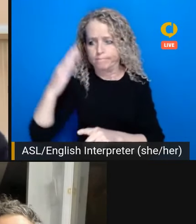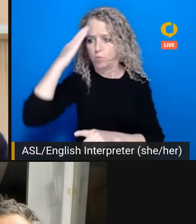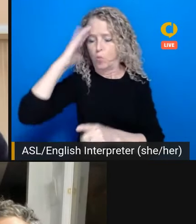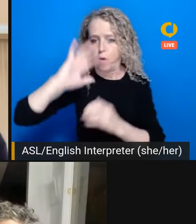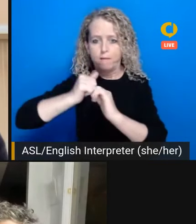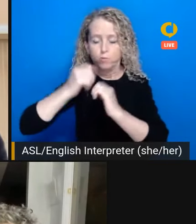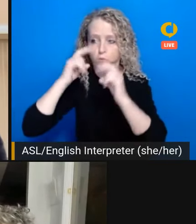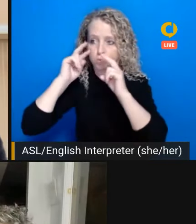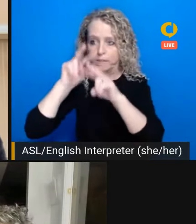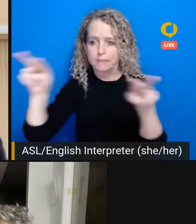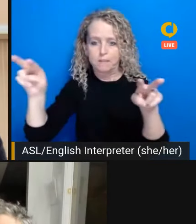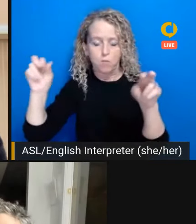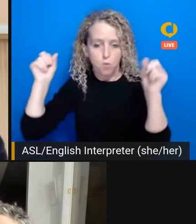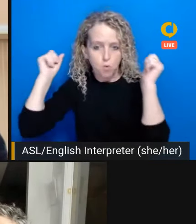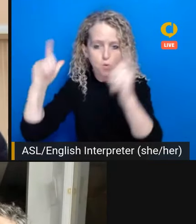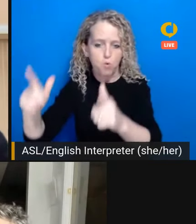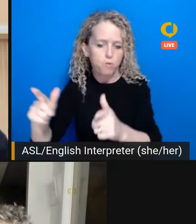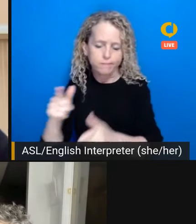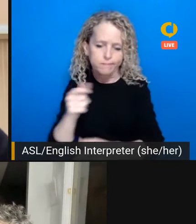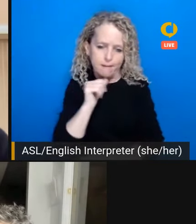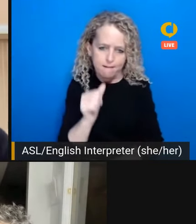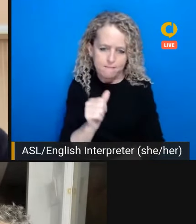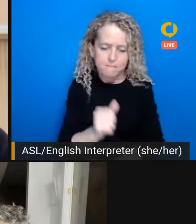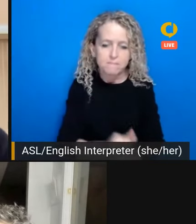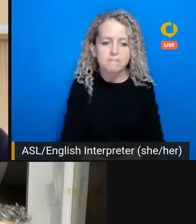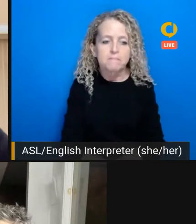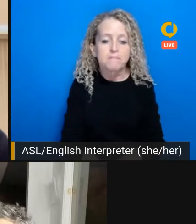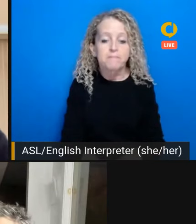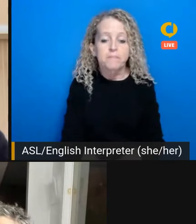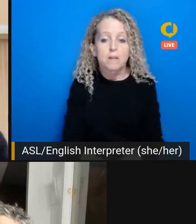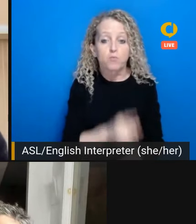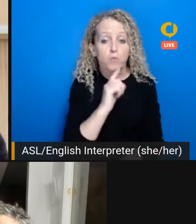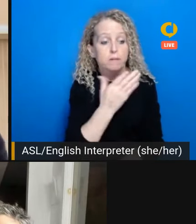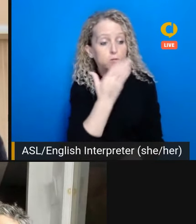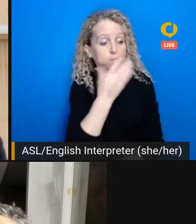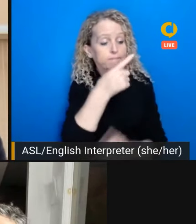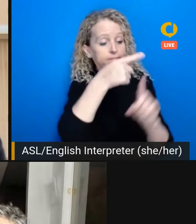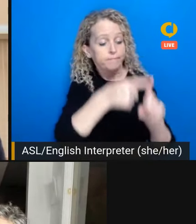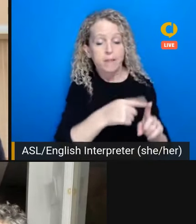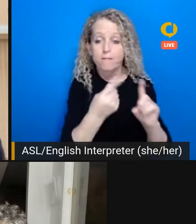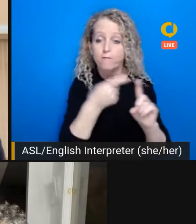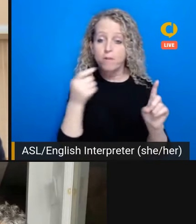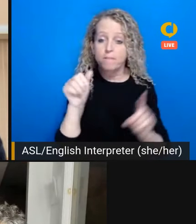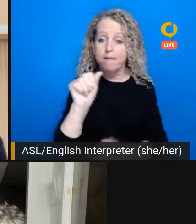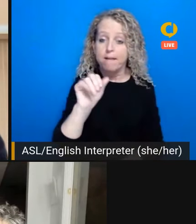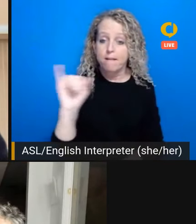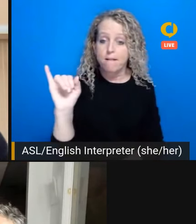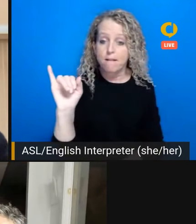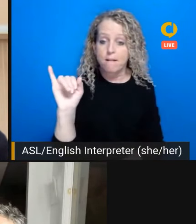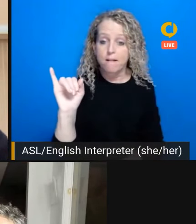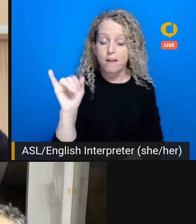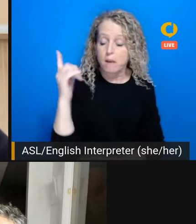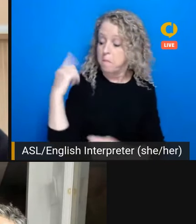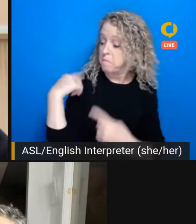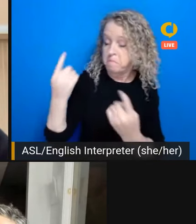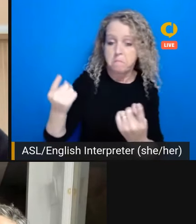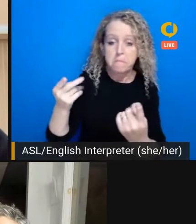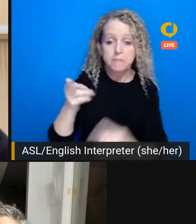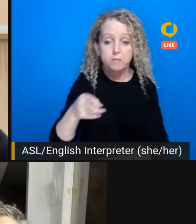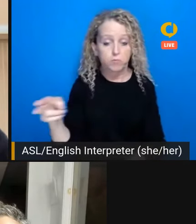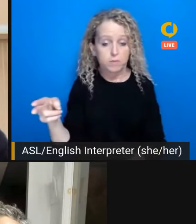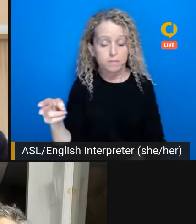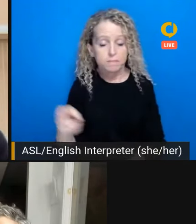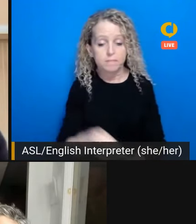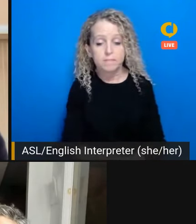for what good has come out of artificial intelligence, I think if we take an historical lens, we see